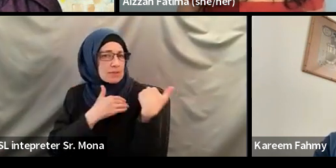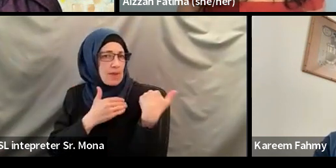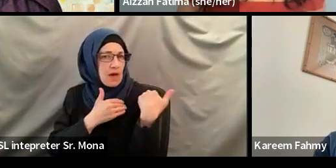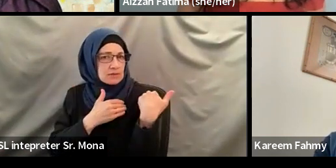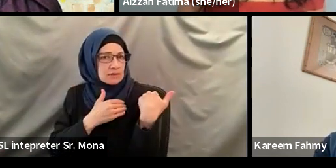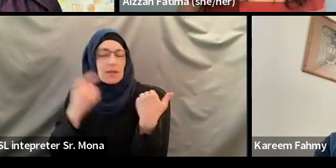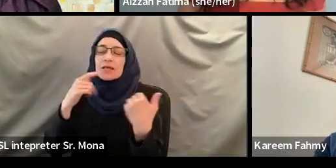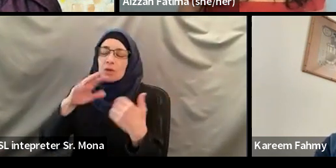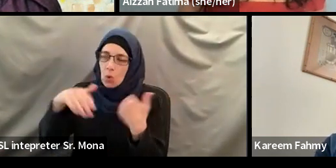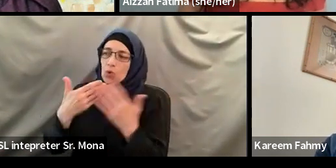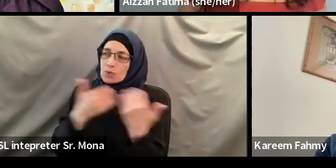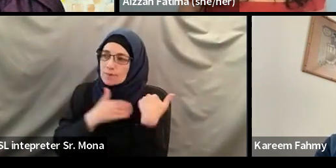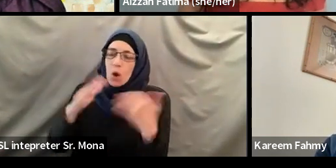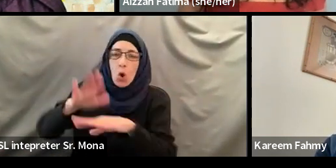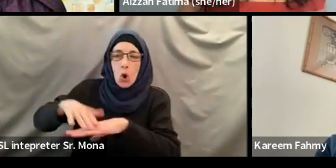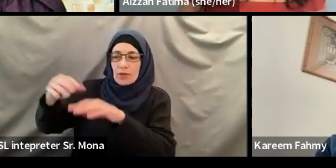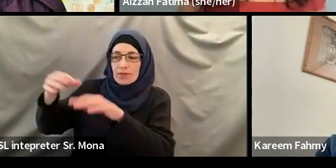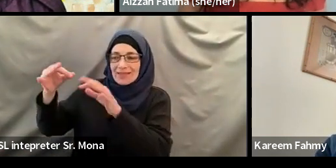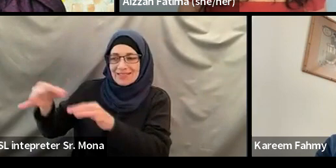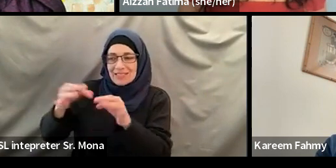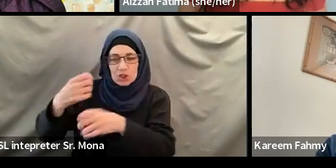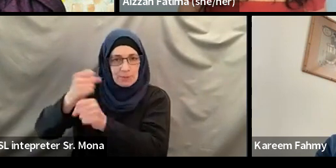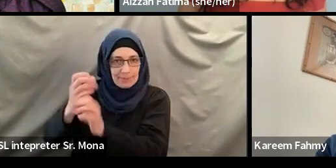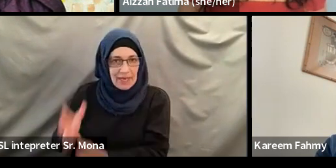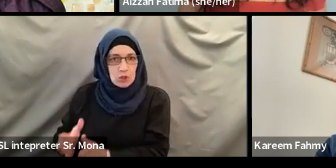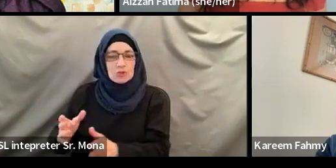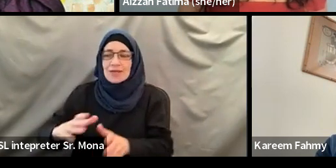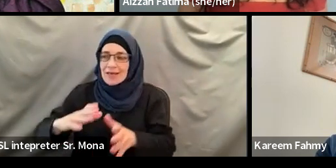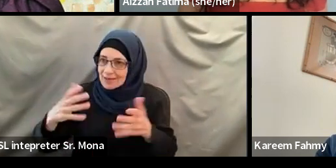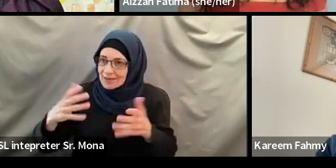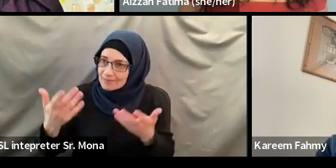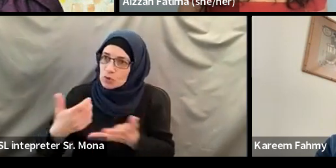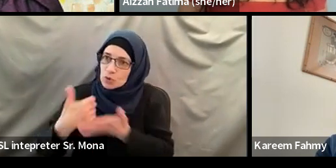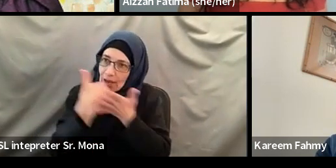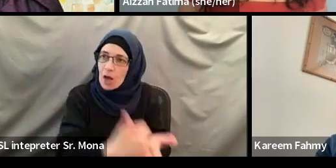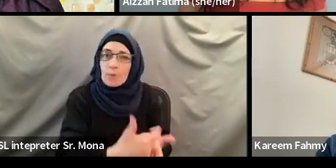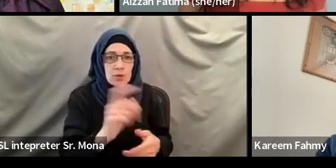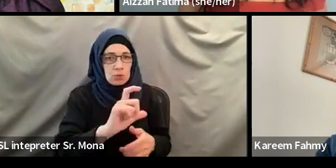well and help them and give them a space to really show up and feel welcome.